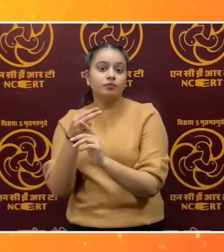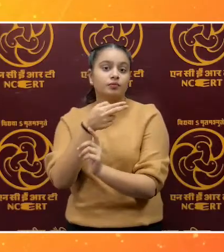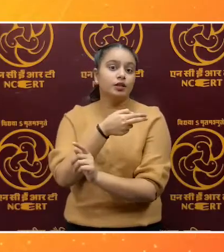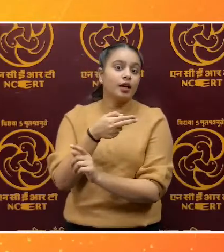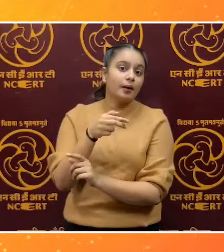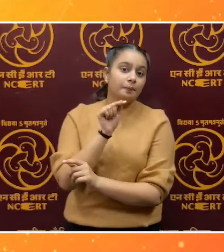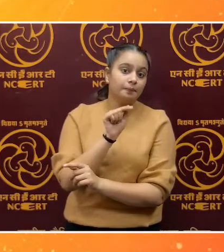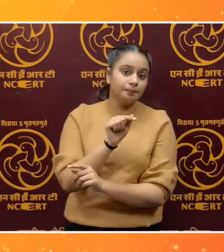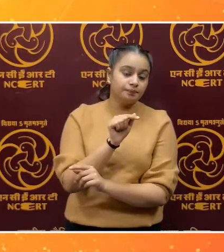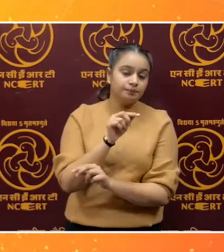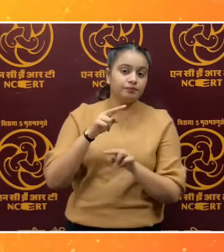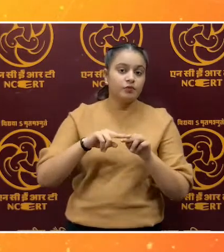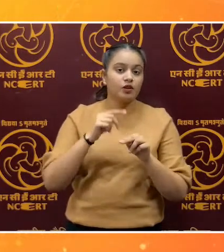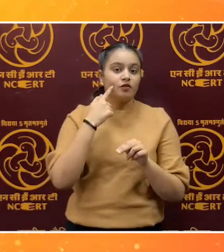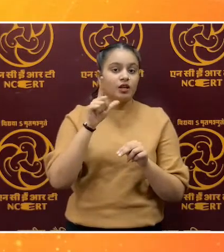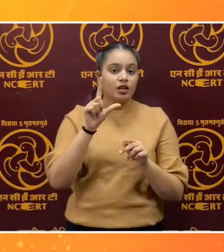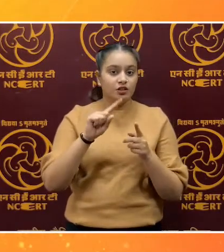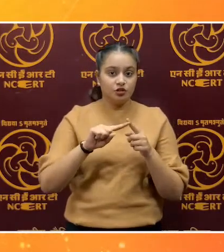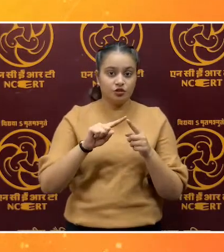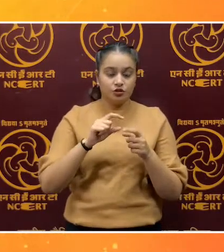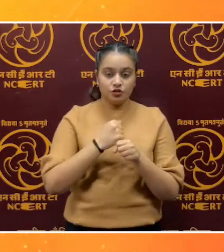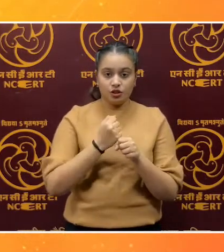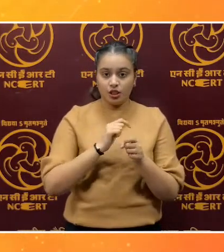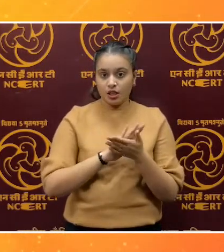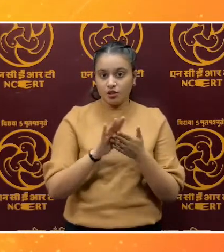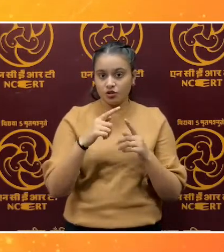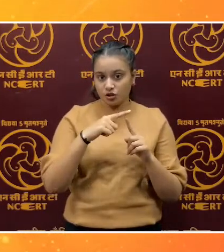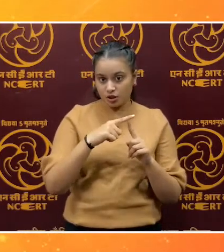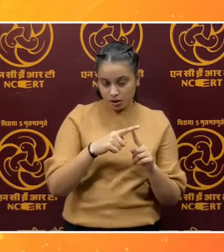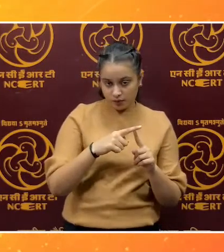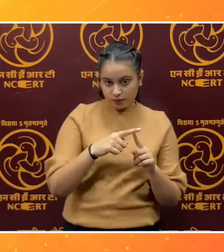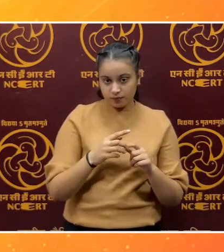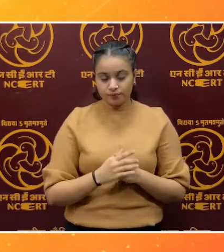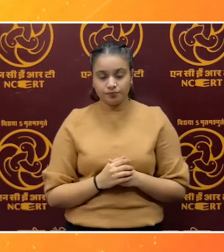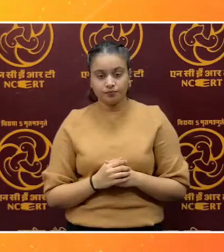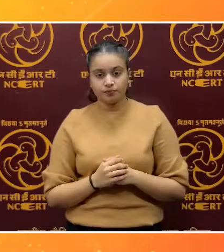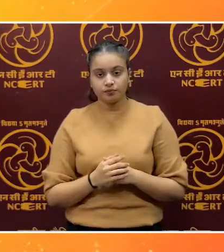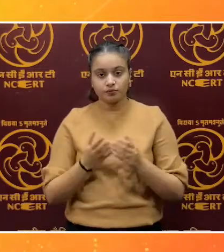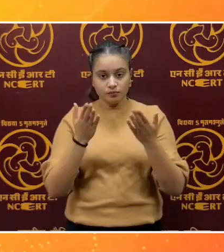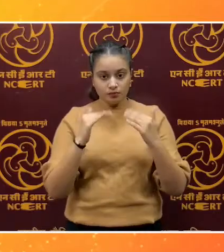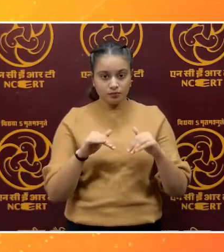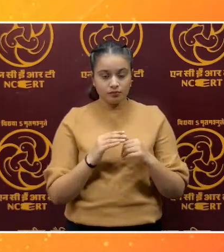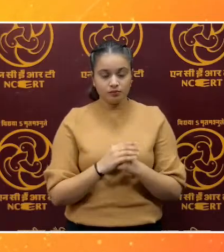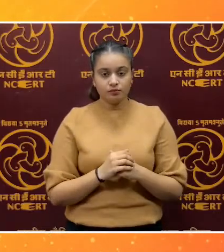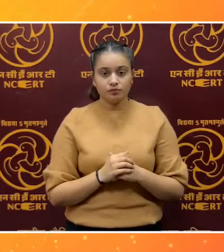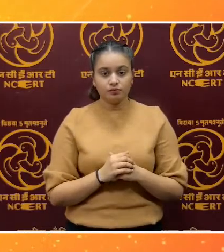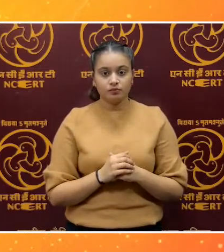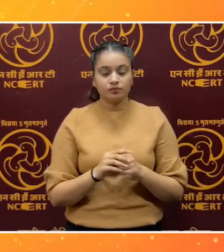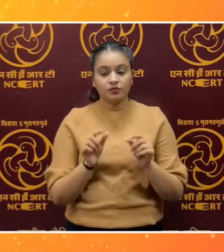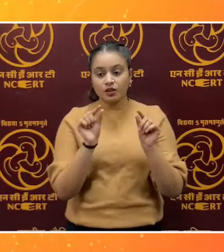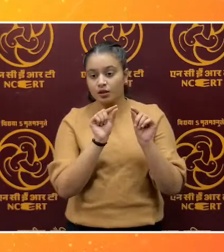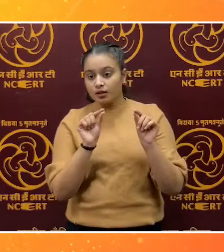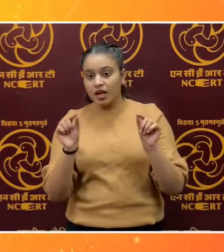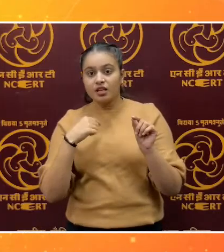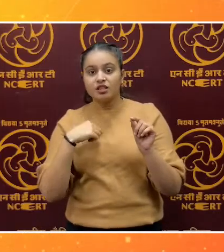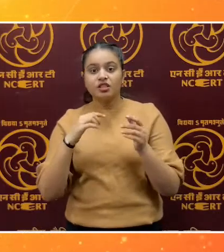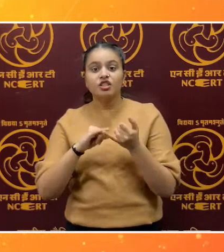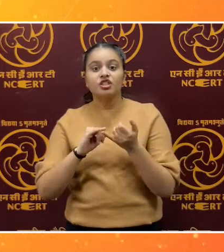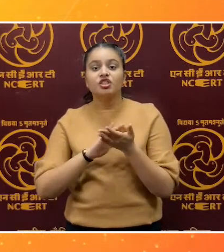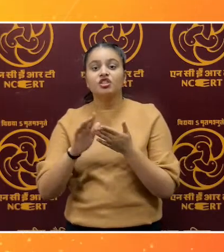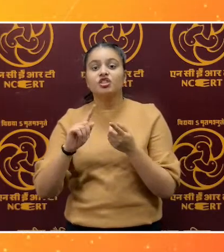answer, Tanvi? A flight of parrots. A flight of parrots came to the forest. I saw a dash of sheep in the